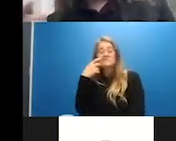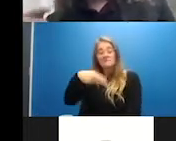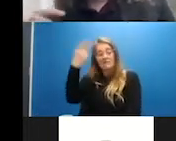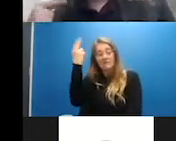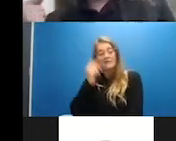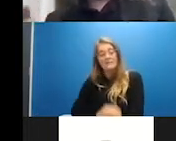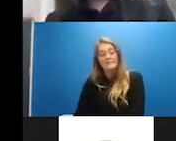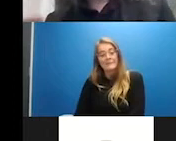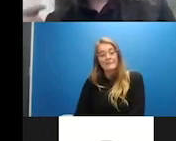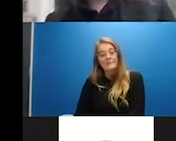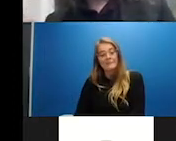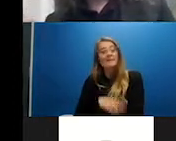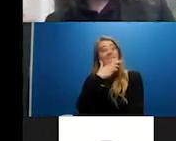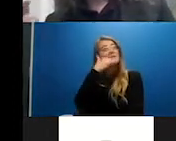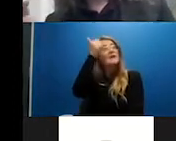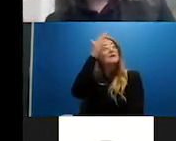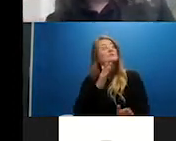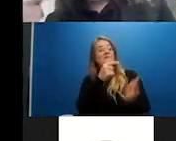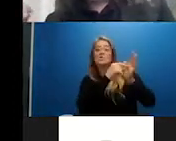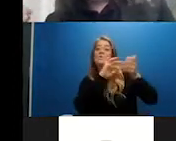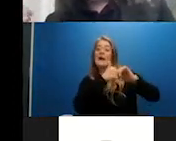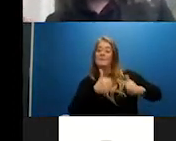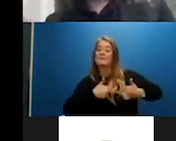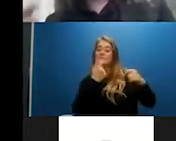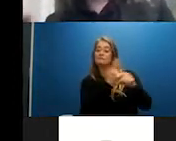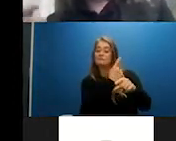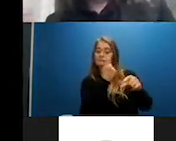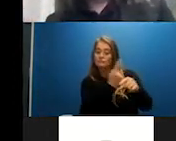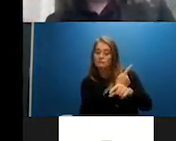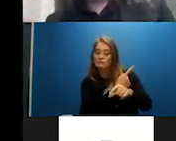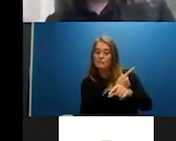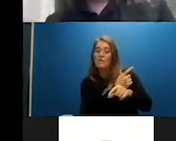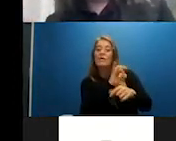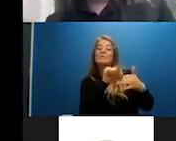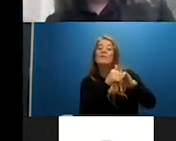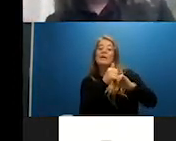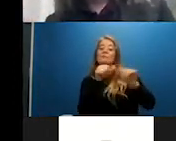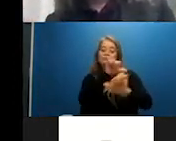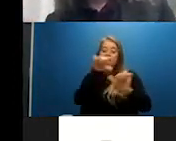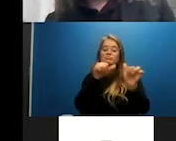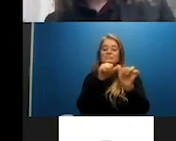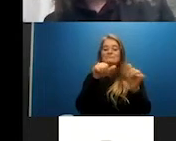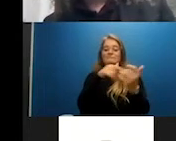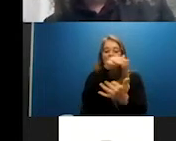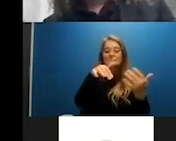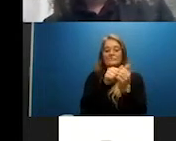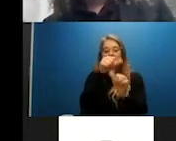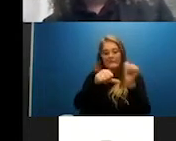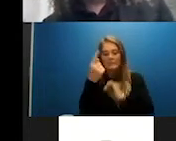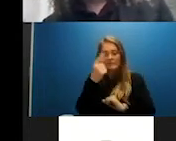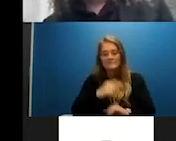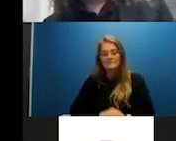The elders show us how to live well, and the way we treat elders shows us how we should treat everyone. This is very relevant